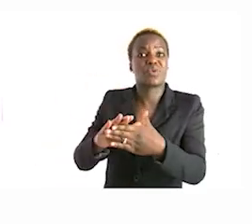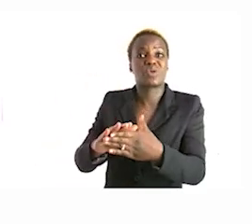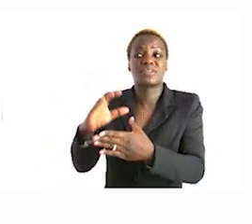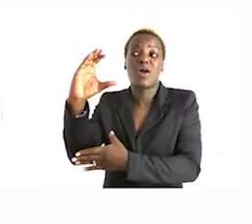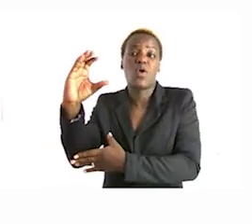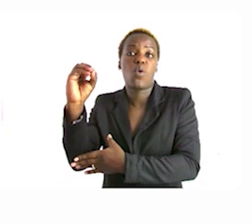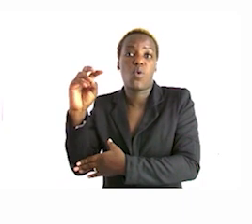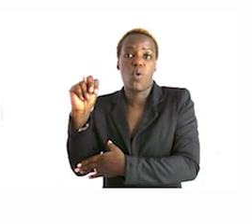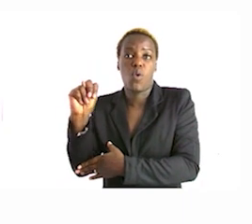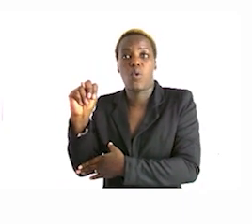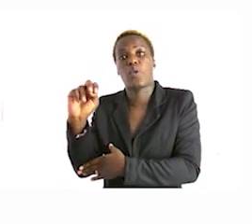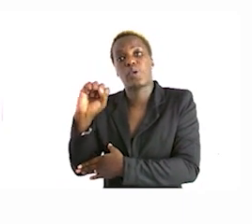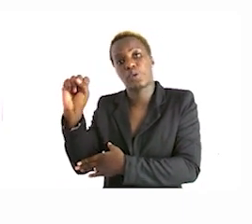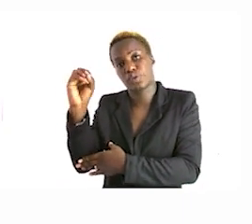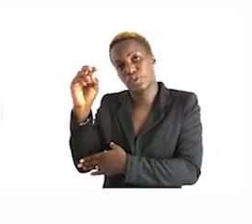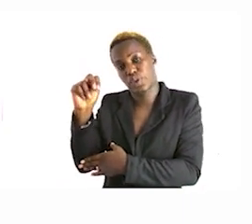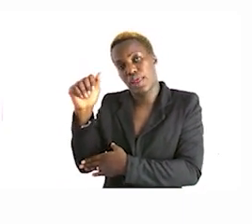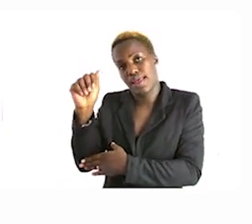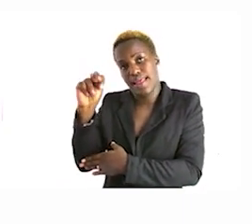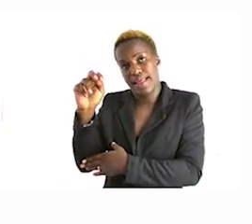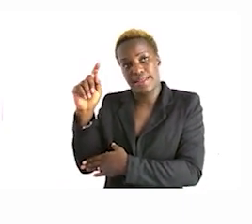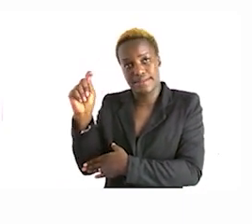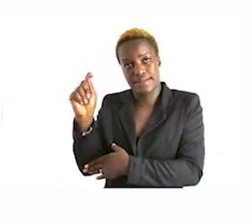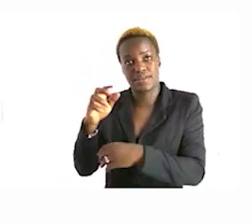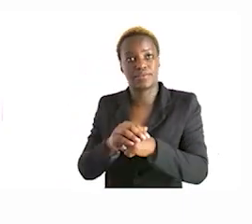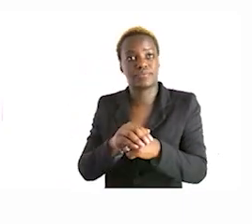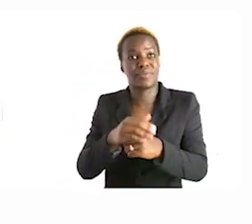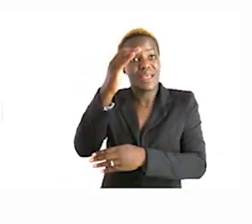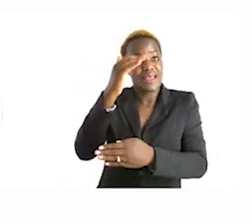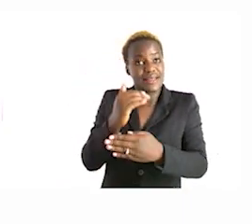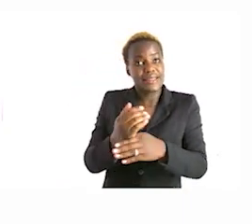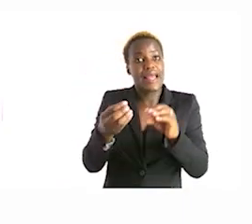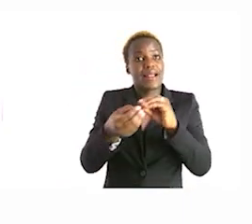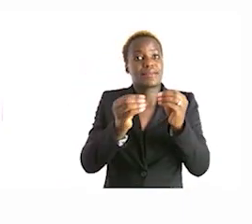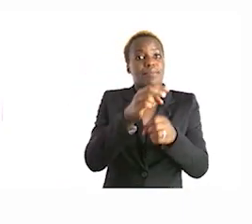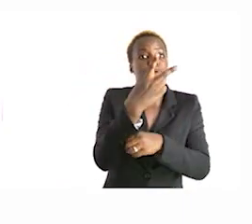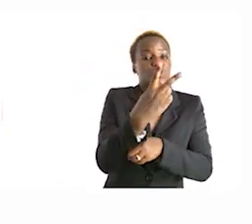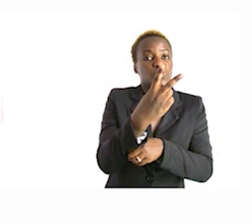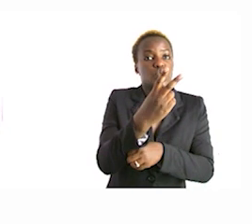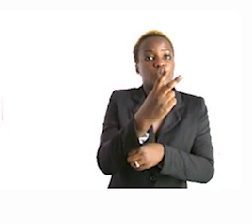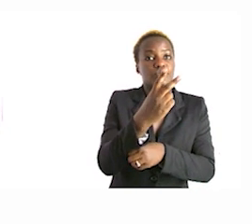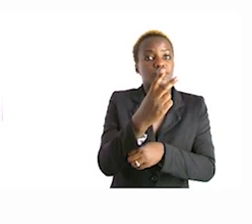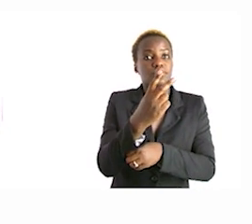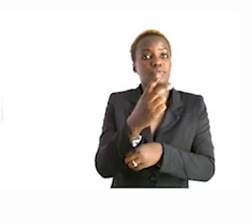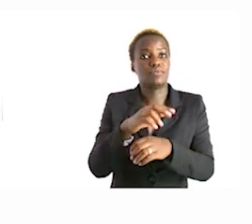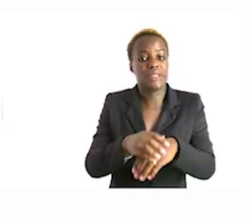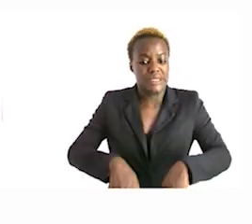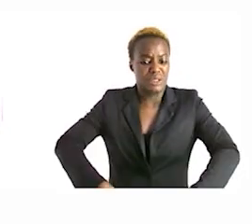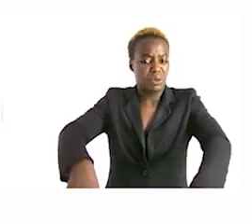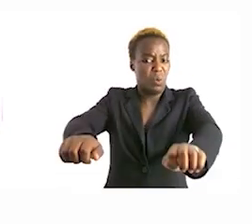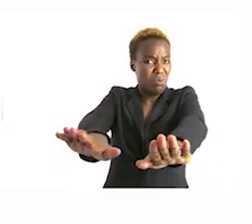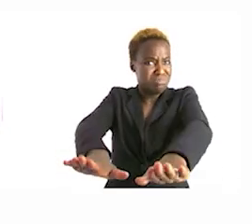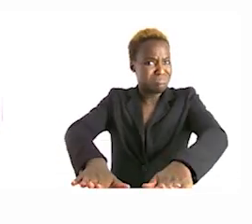Carpet. The C, the letter that is beginning with the word carpet. Is it the vowel